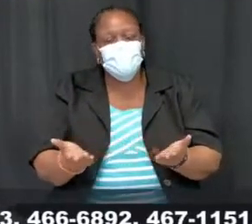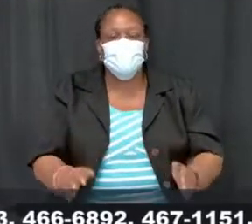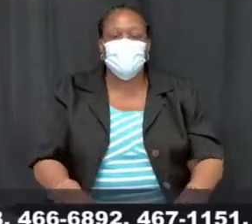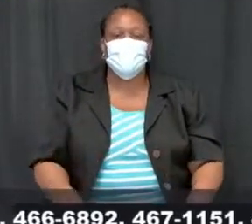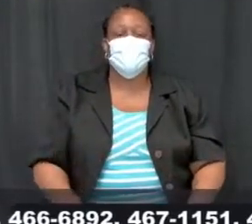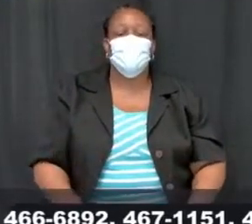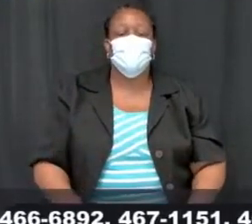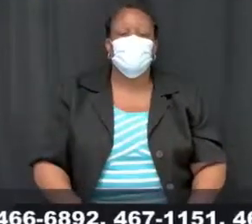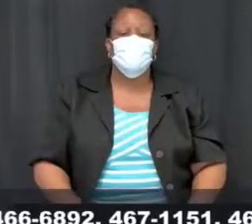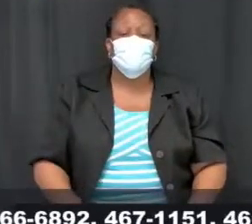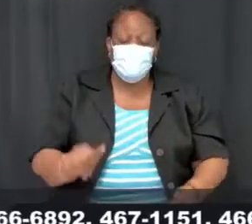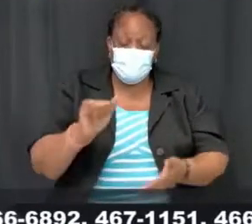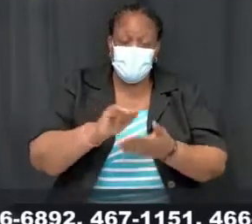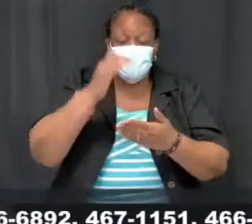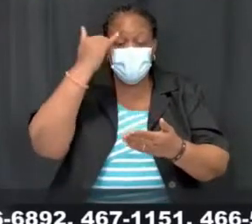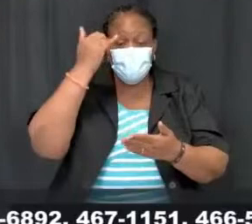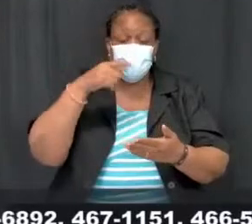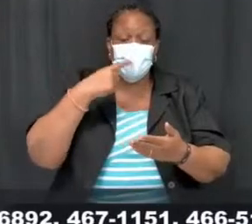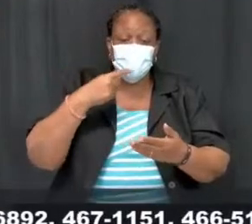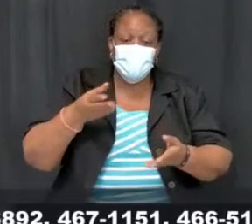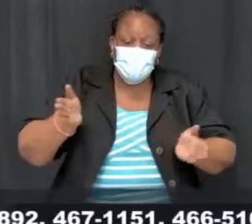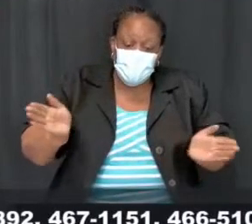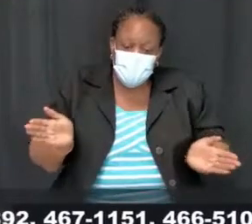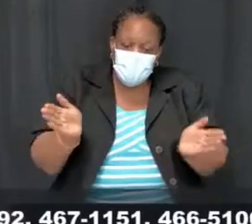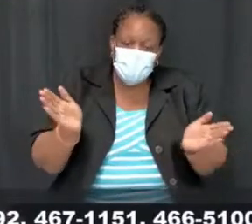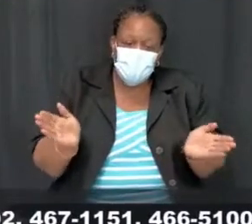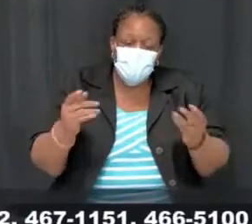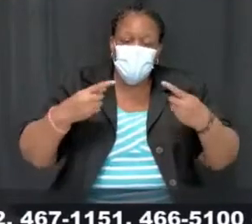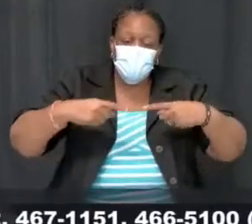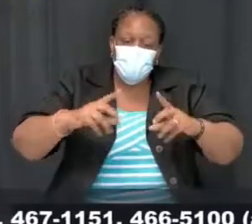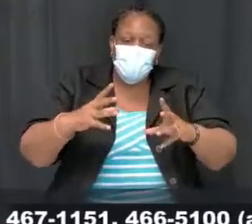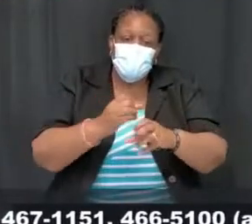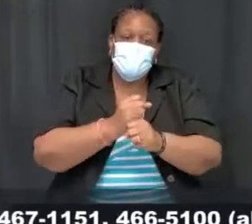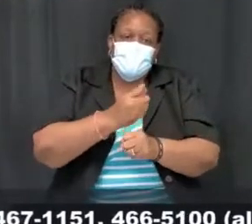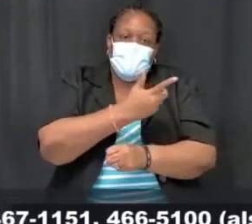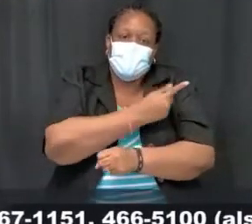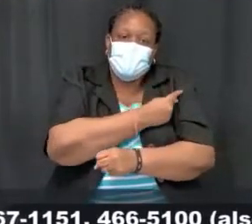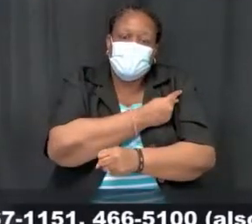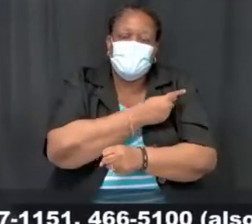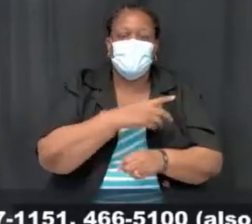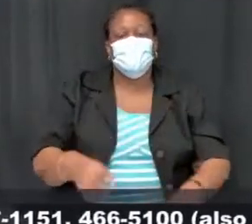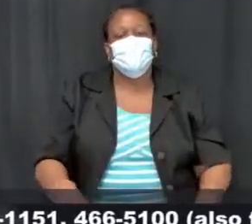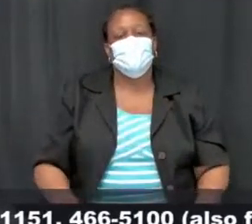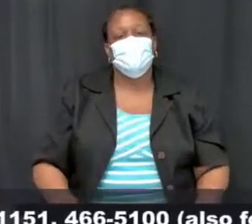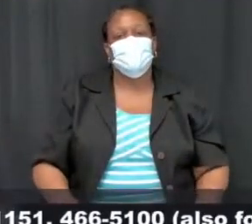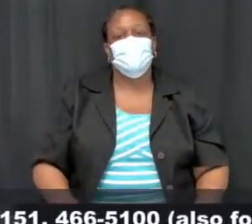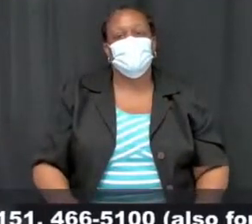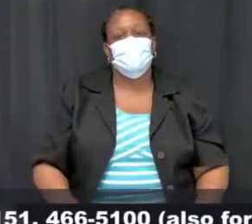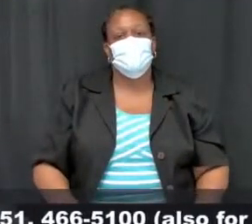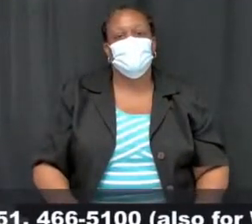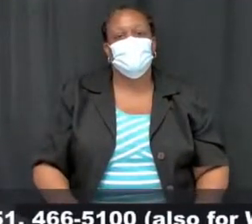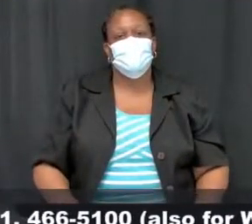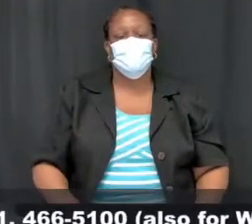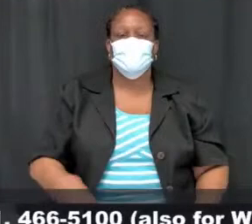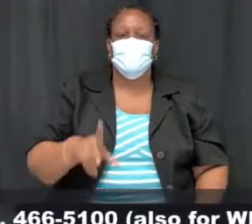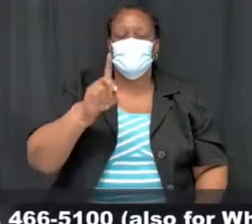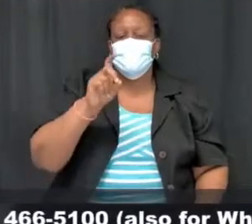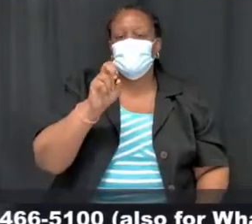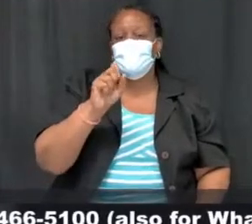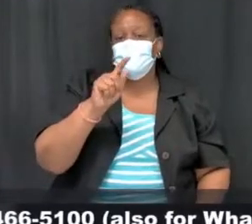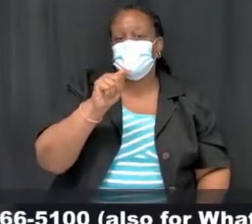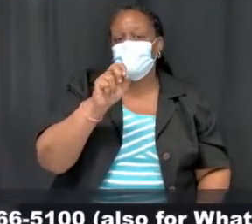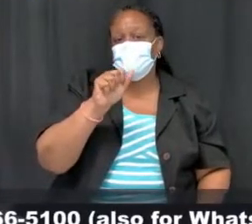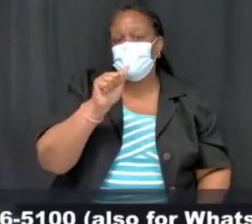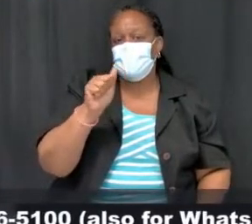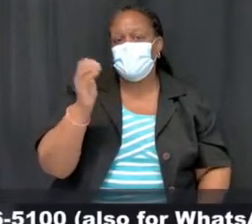and get vaccinated. The question as to whether or not the Delta virus is here, you said, the CMO indicated that